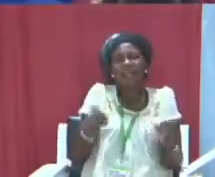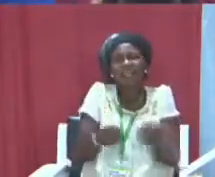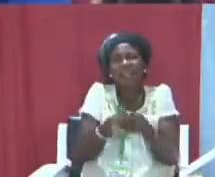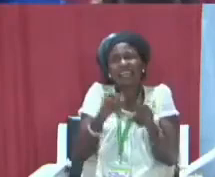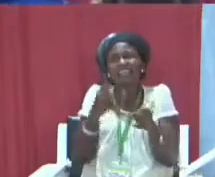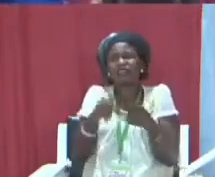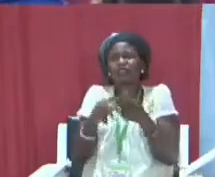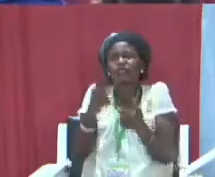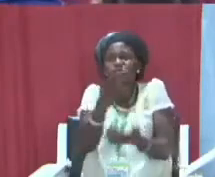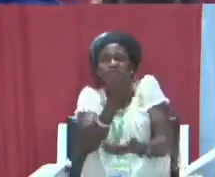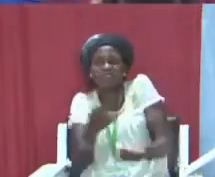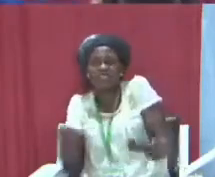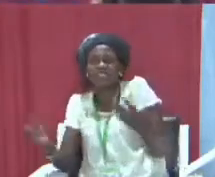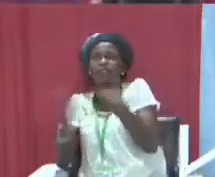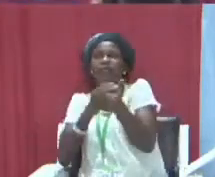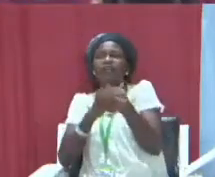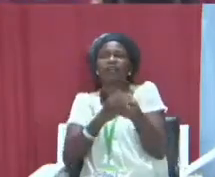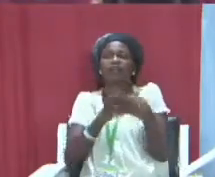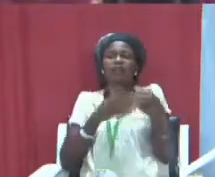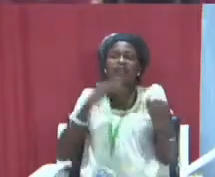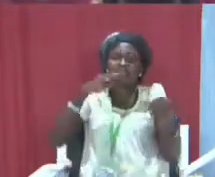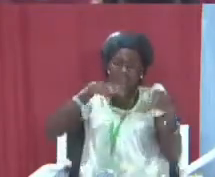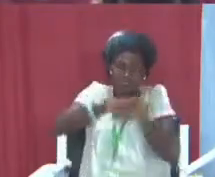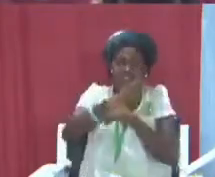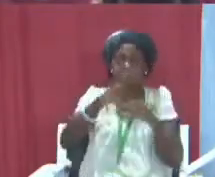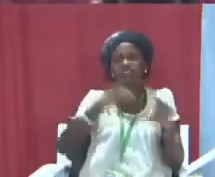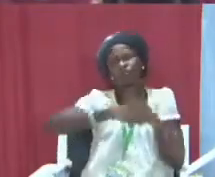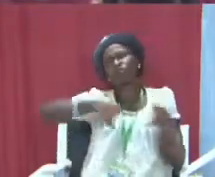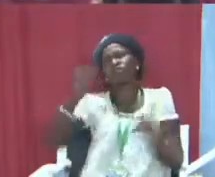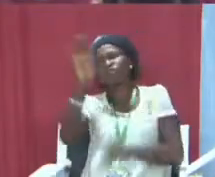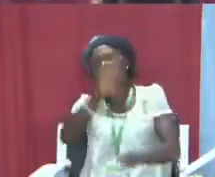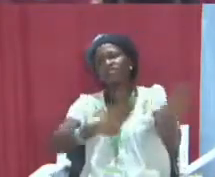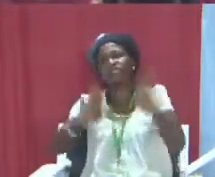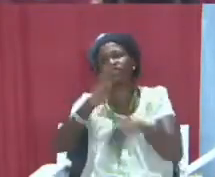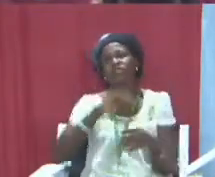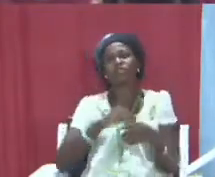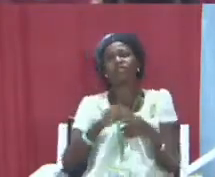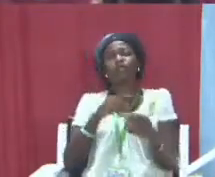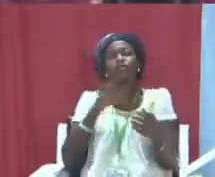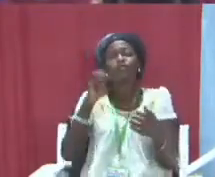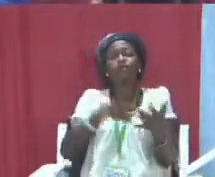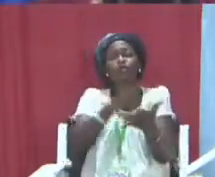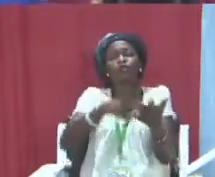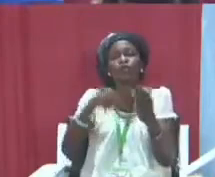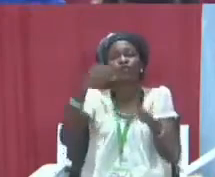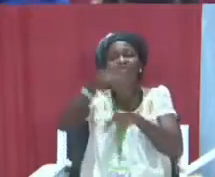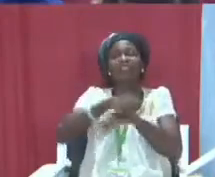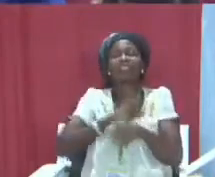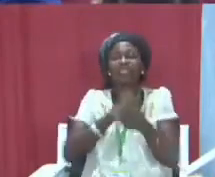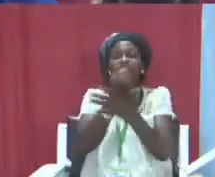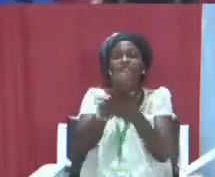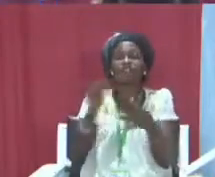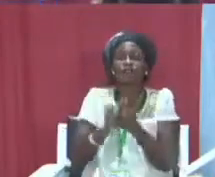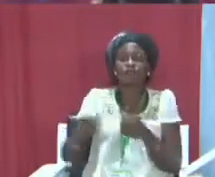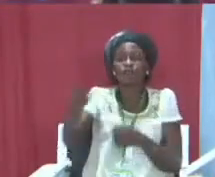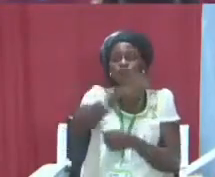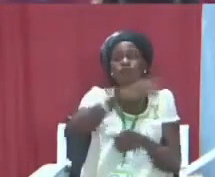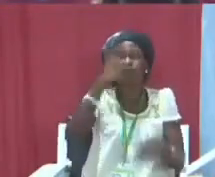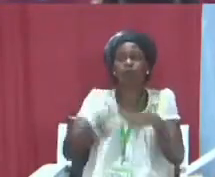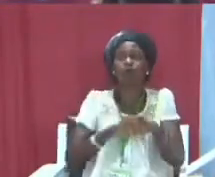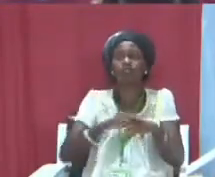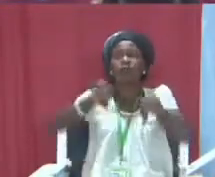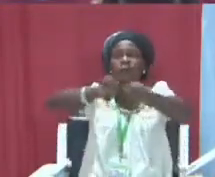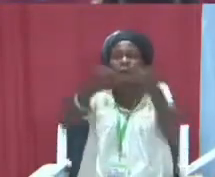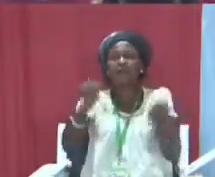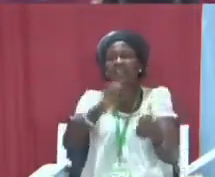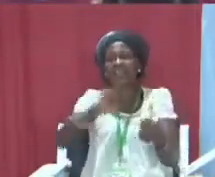slide back and get into another siege. So tonight I share with you on